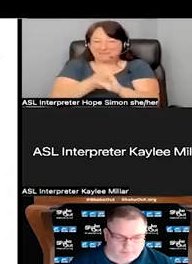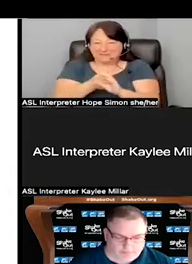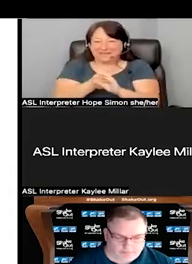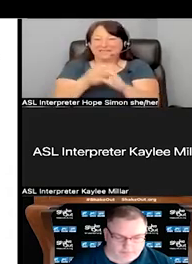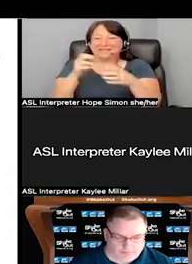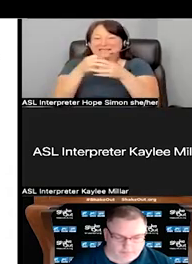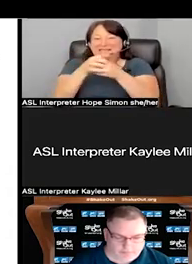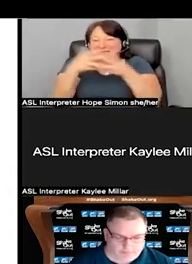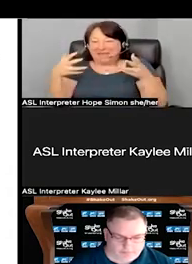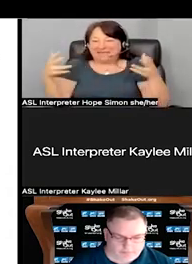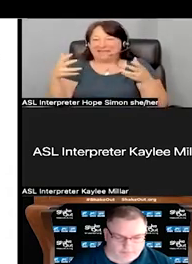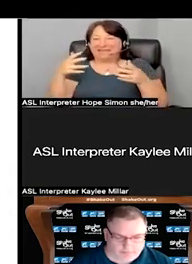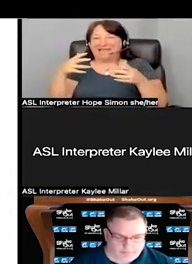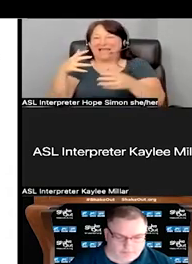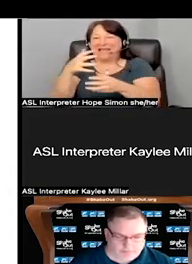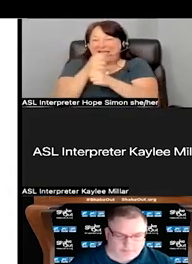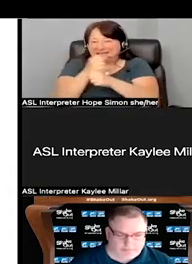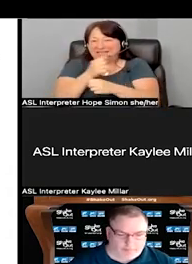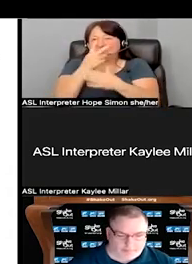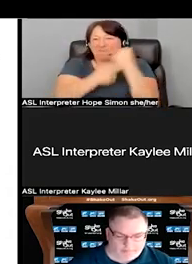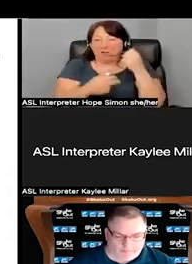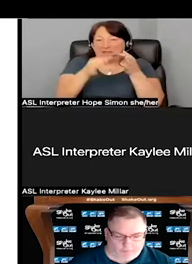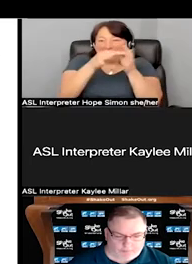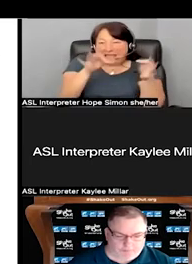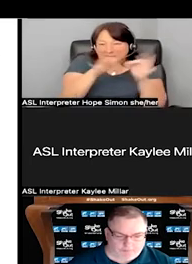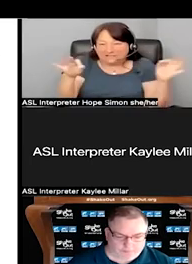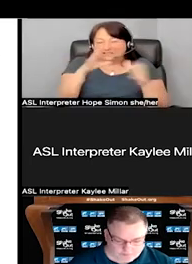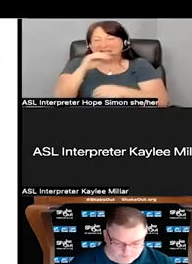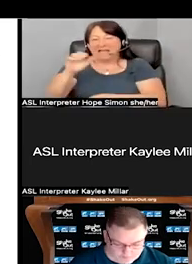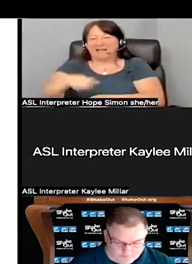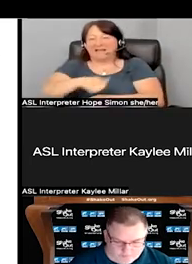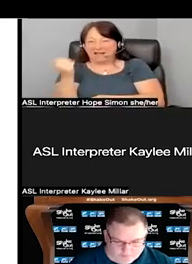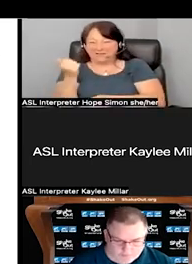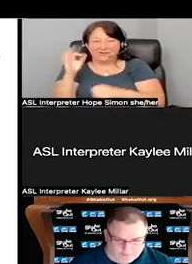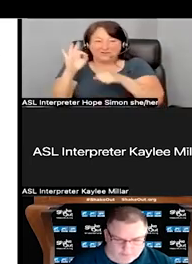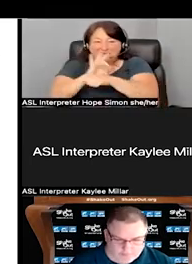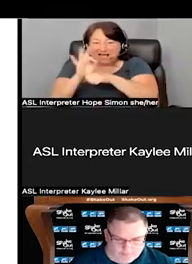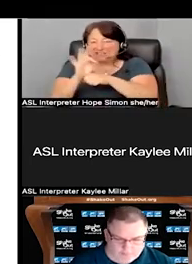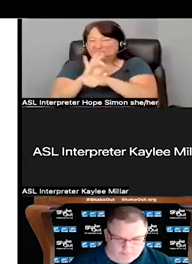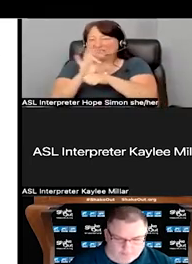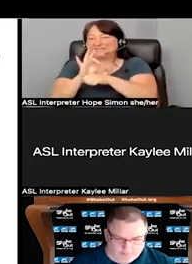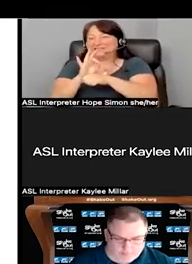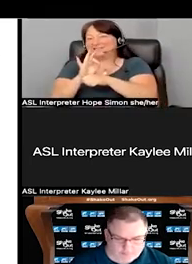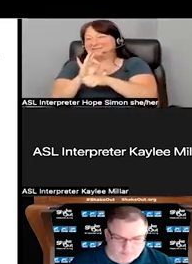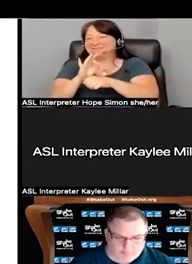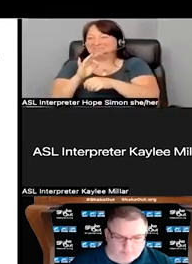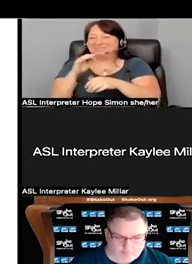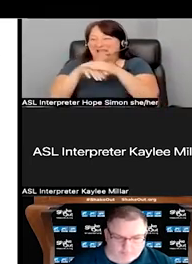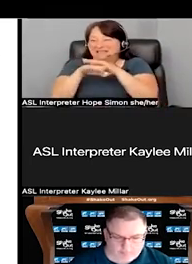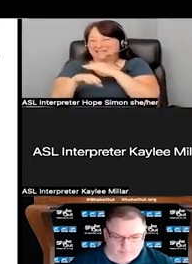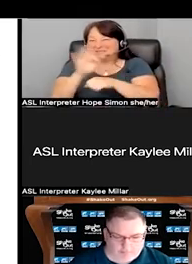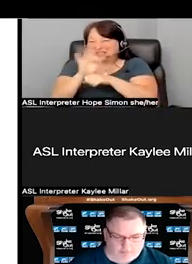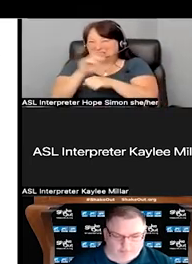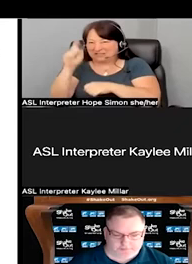expanding access to both languages and other functional access and functional needs. So I